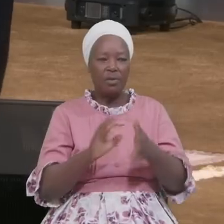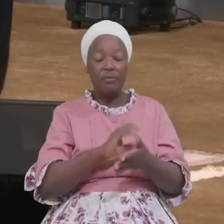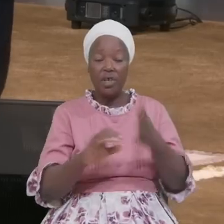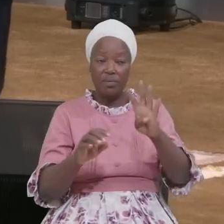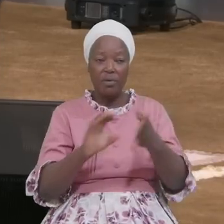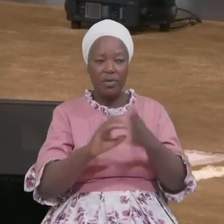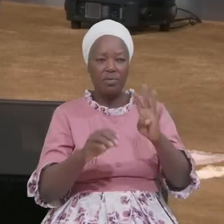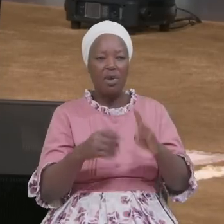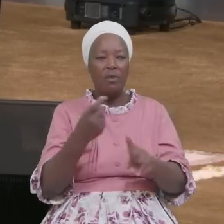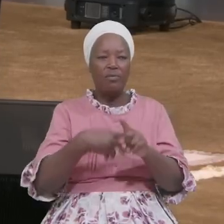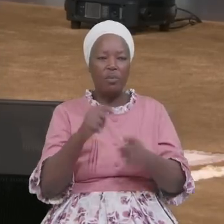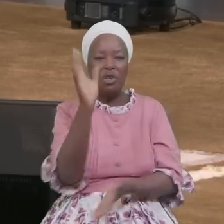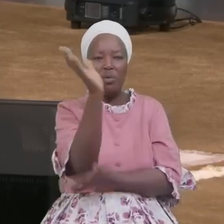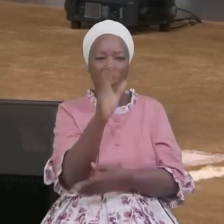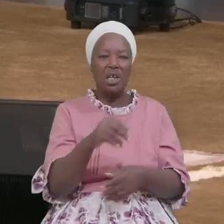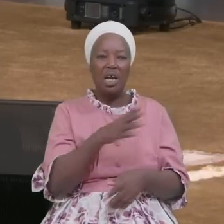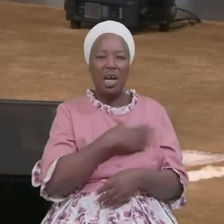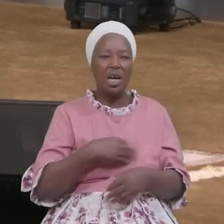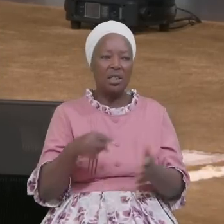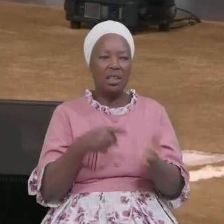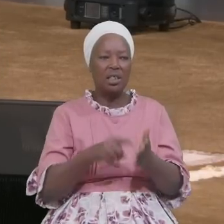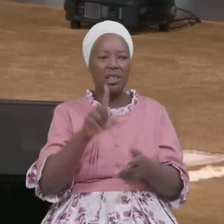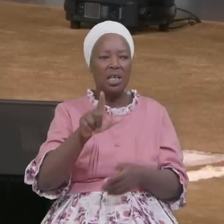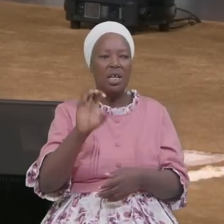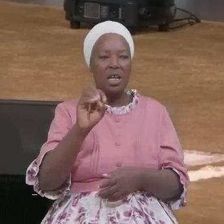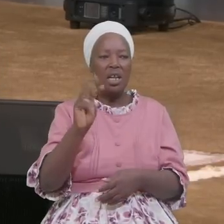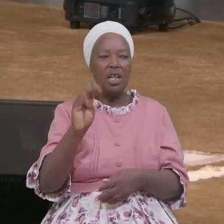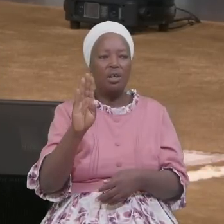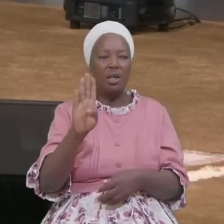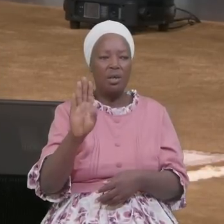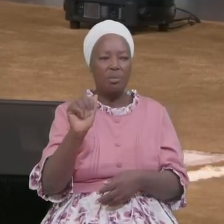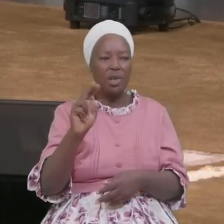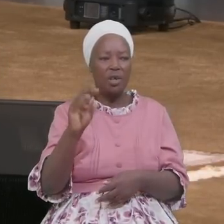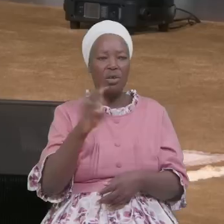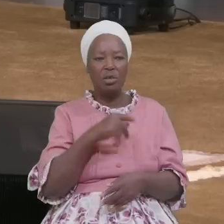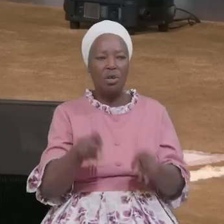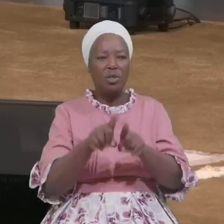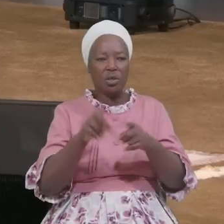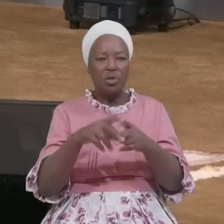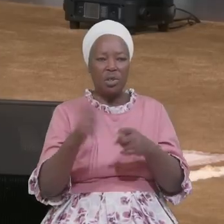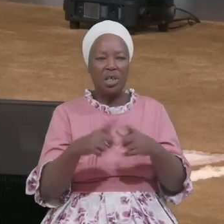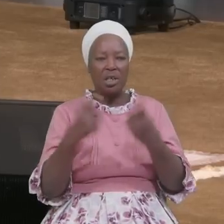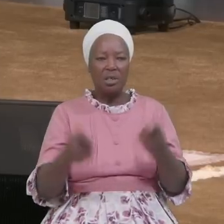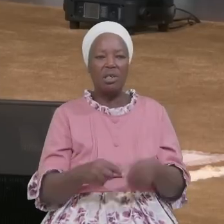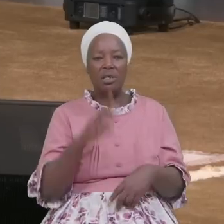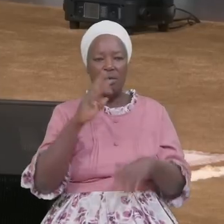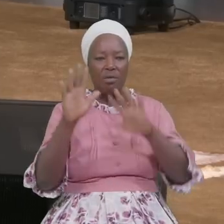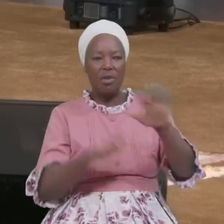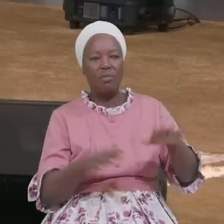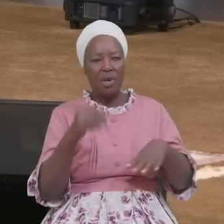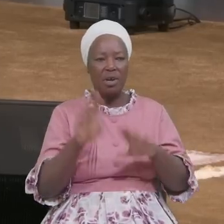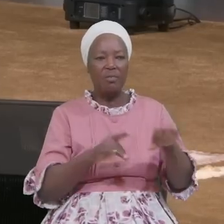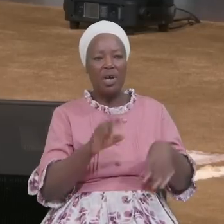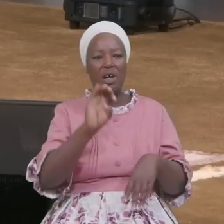wilderness and this Lebanon, even unto the great river, the river Euphrates, all the